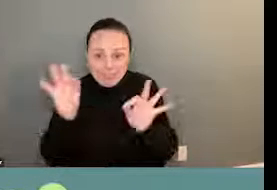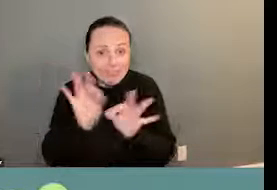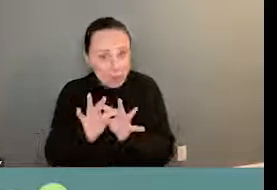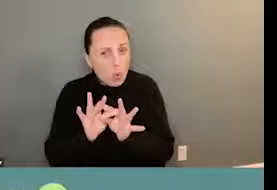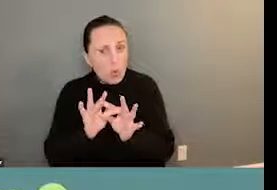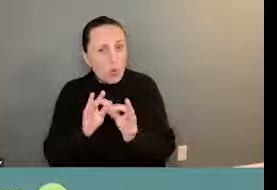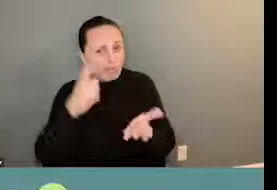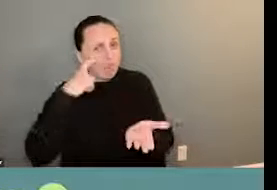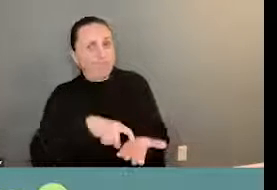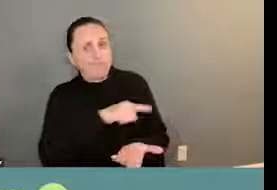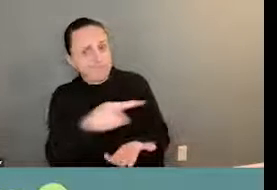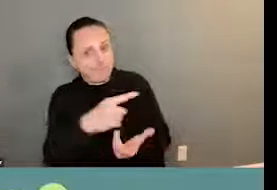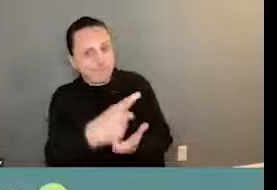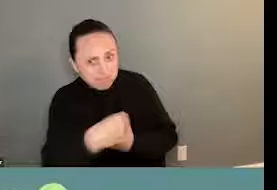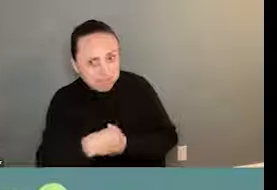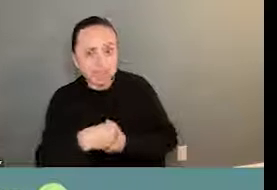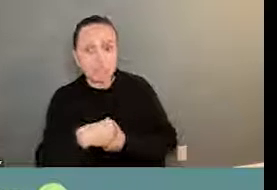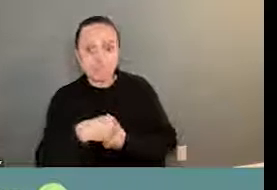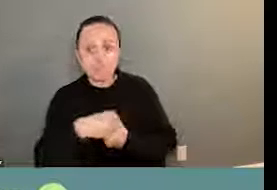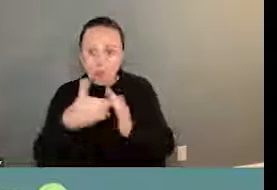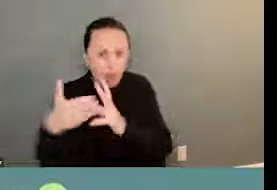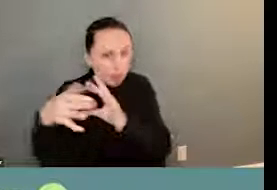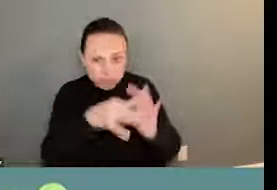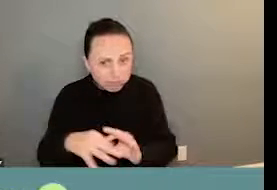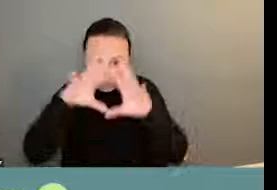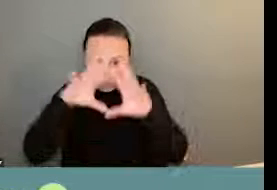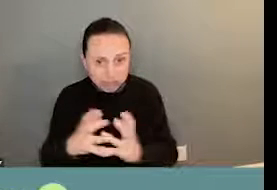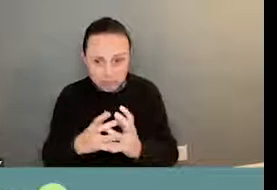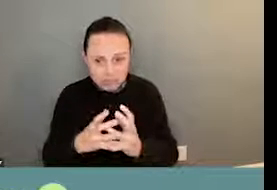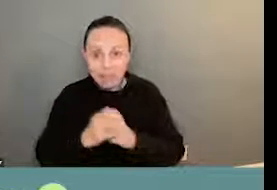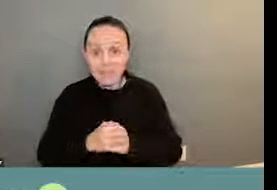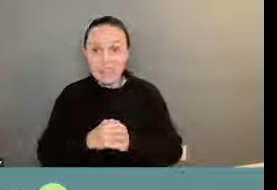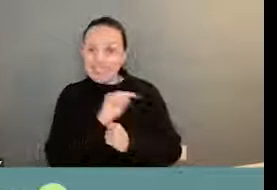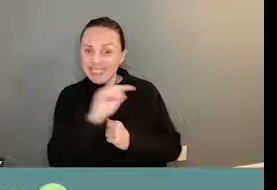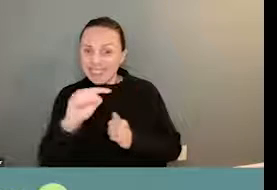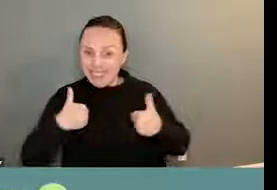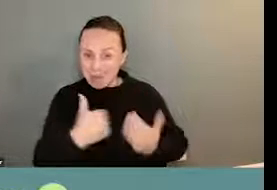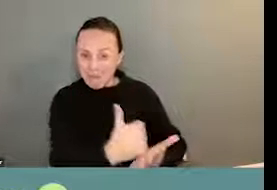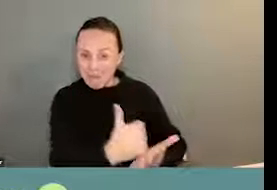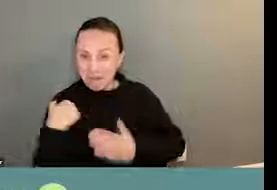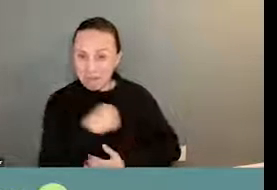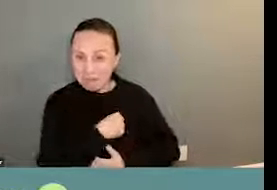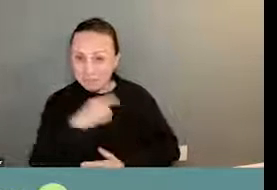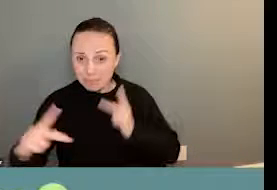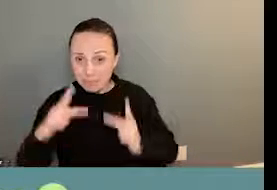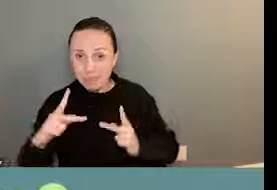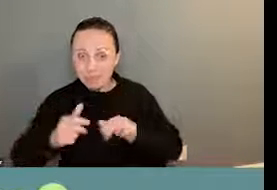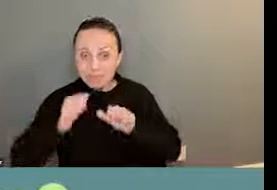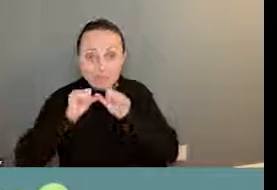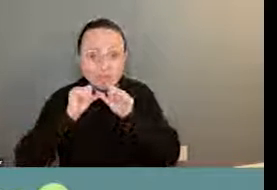where credence is due. Plainly put, these animals help us to